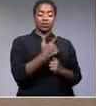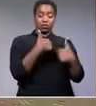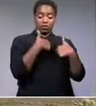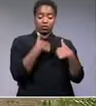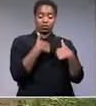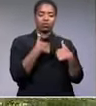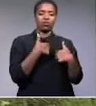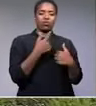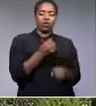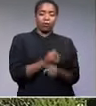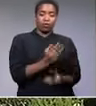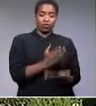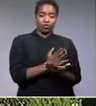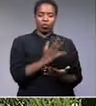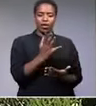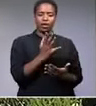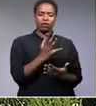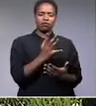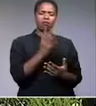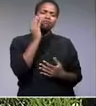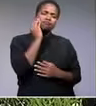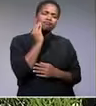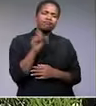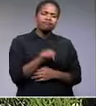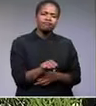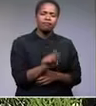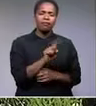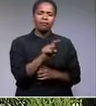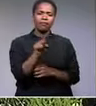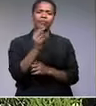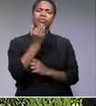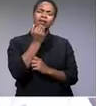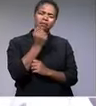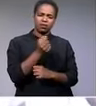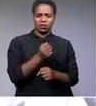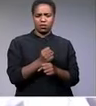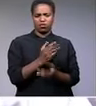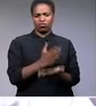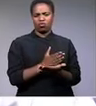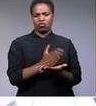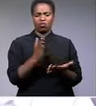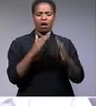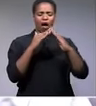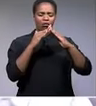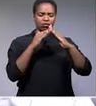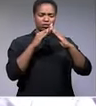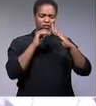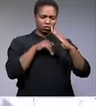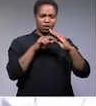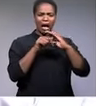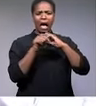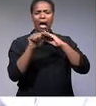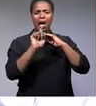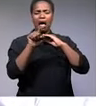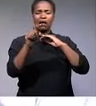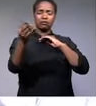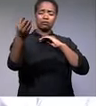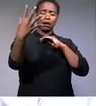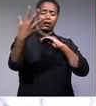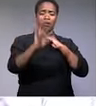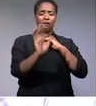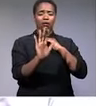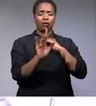we also want to urge all our elderly residents out there to stay, you know, indoors to avoid direct sunlight,